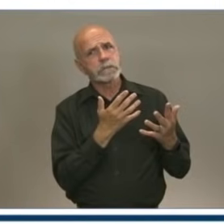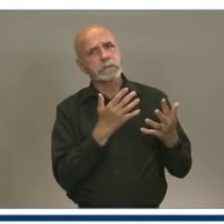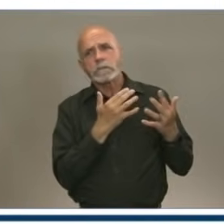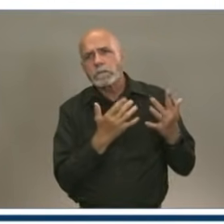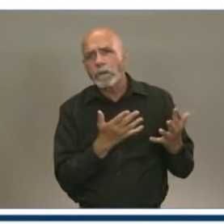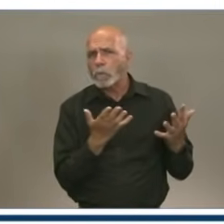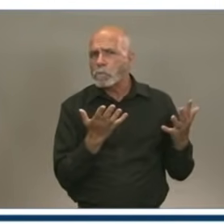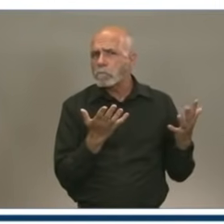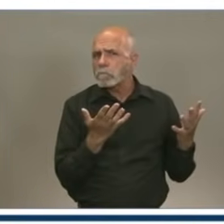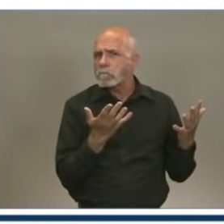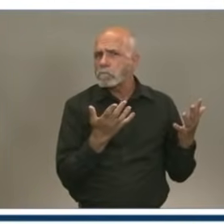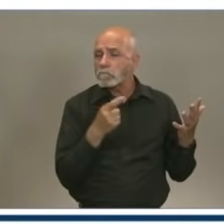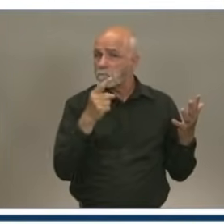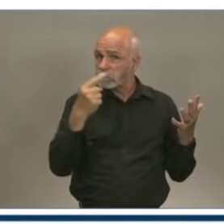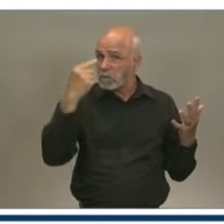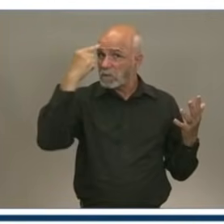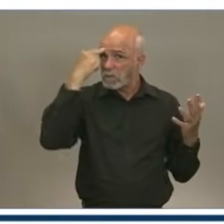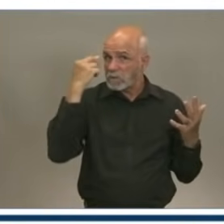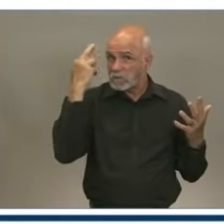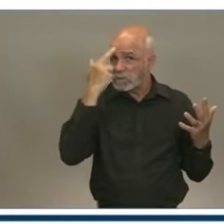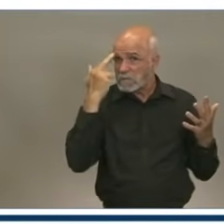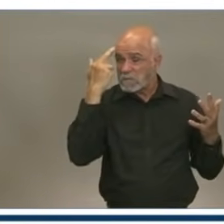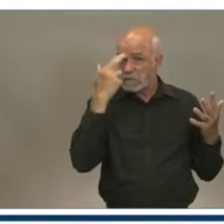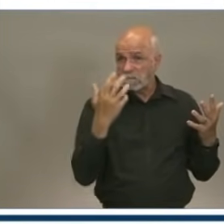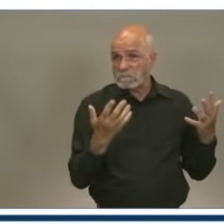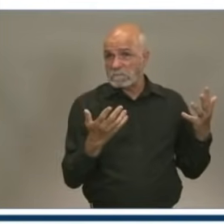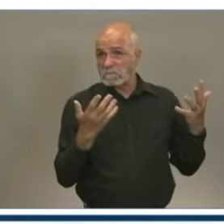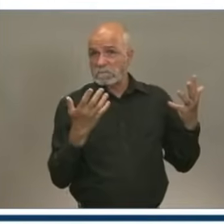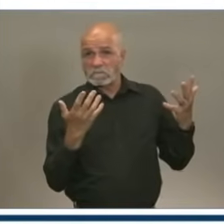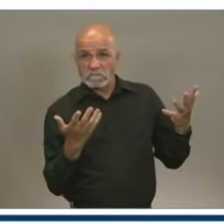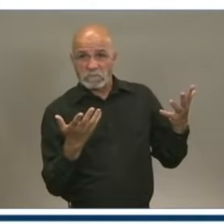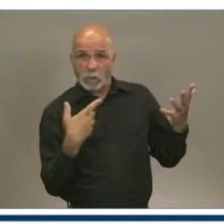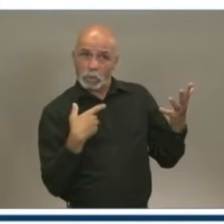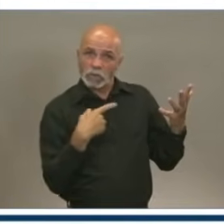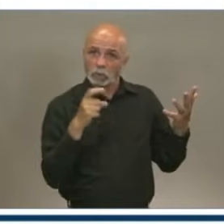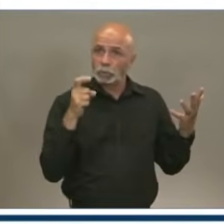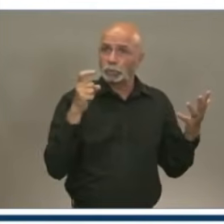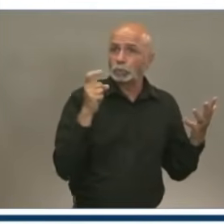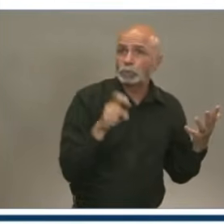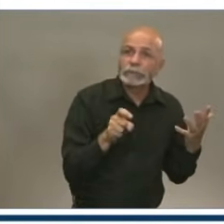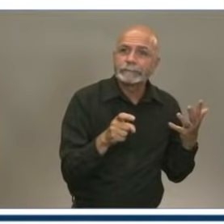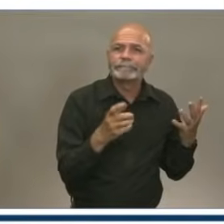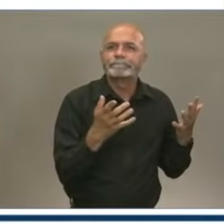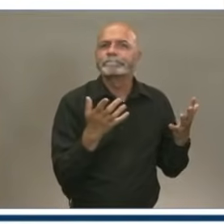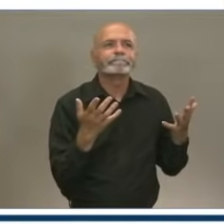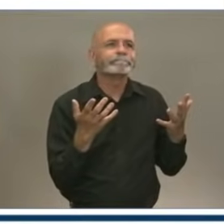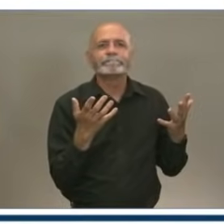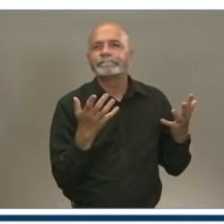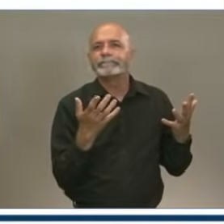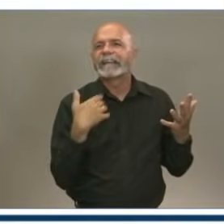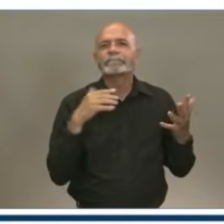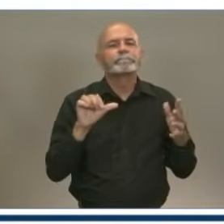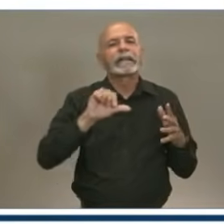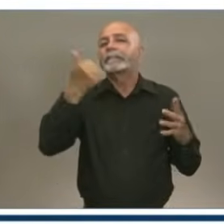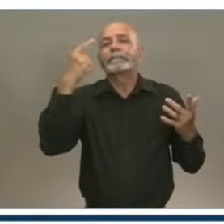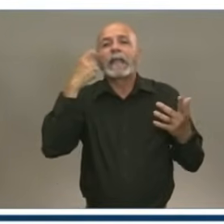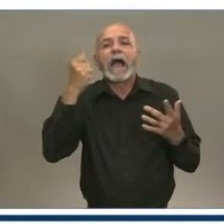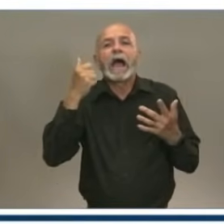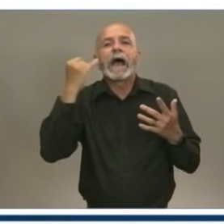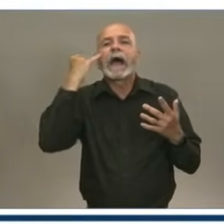it's time to think about copying the census or other mass mobilization efforts, house to house?